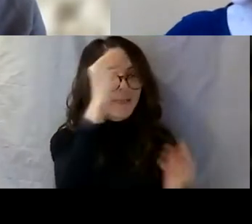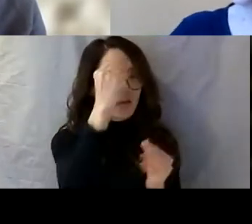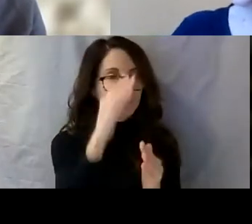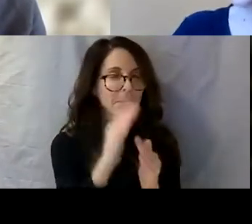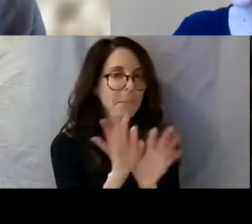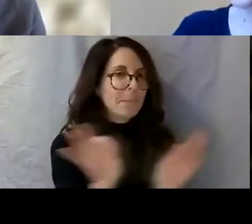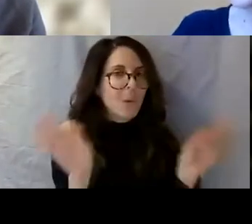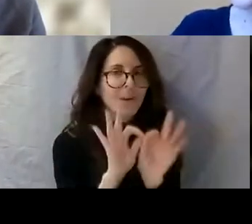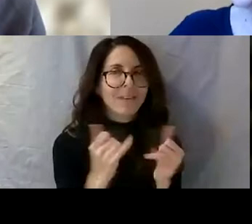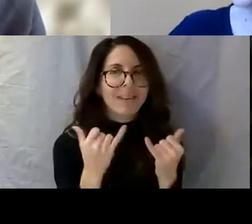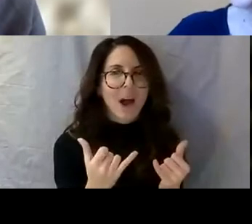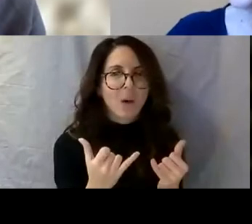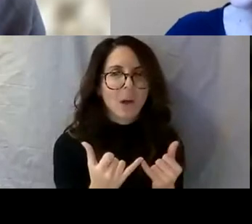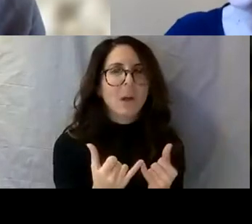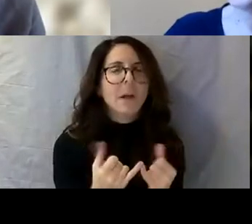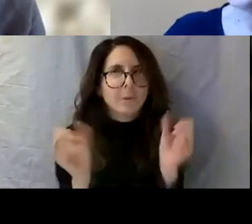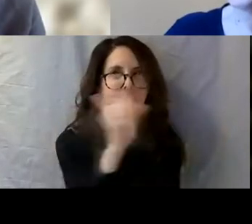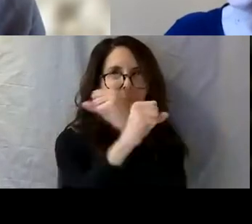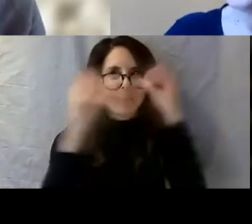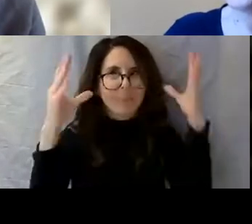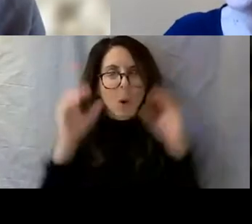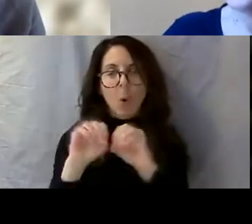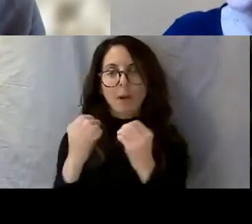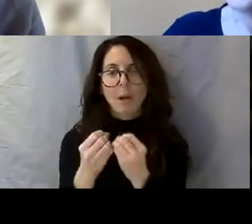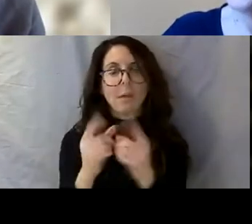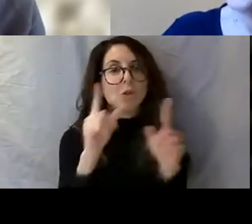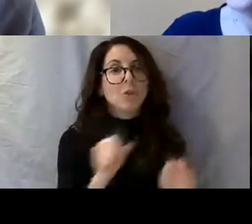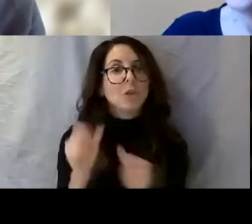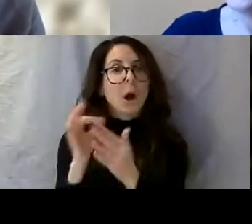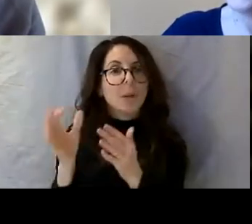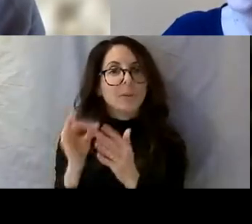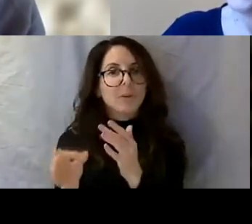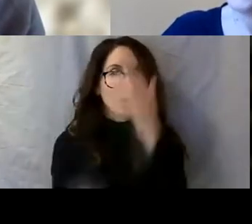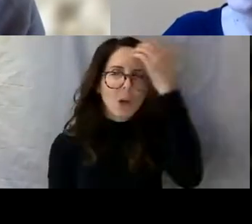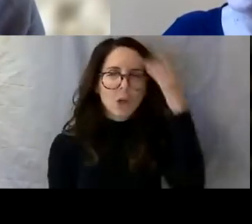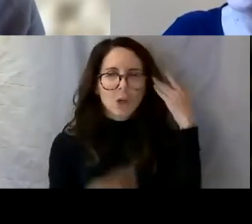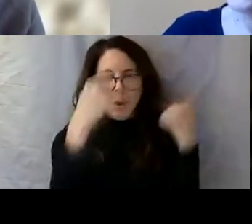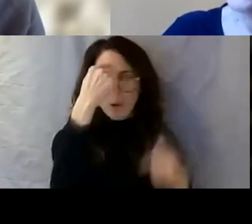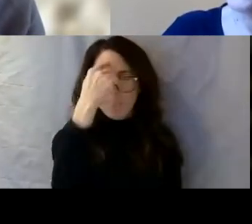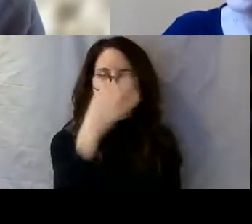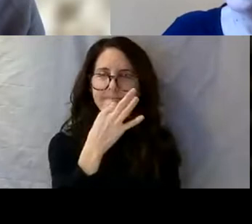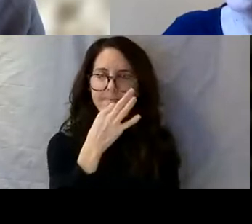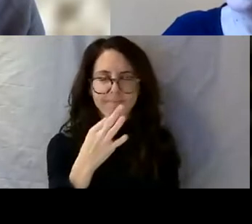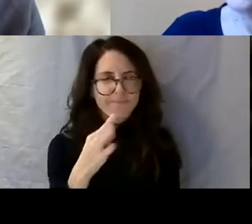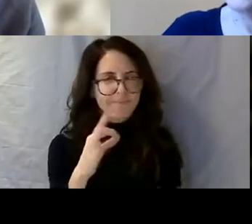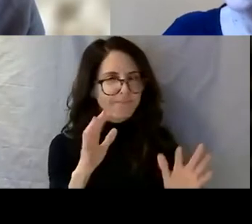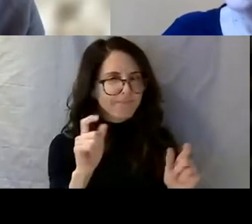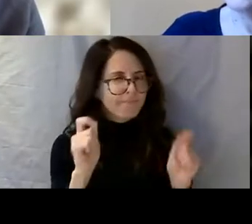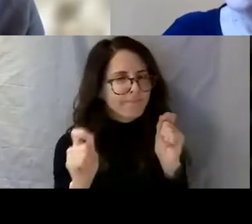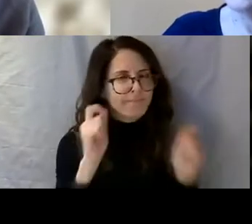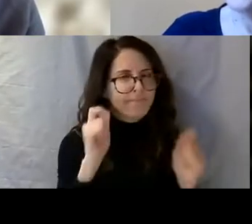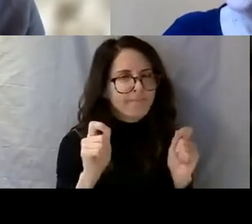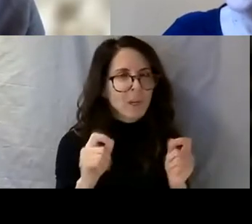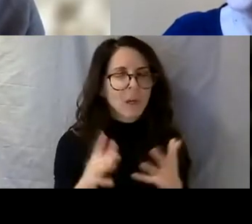considering your organization's strategic options. Agility of mind, in the face of uncertainty, no preconceived